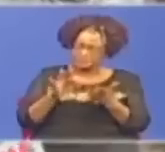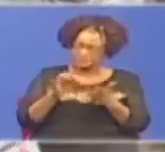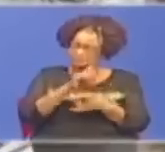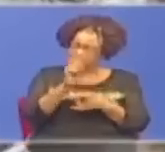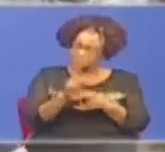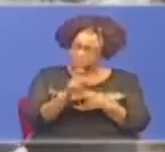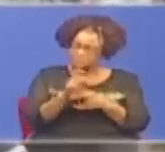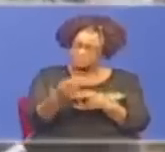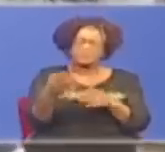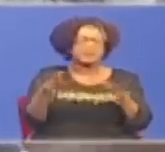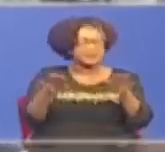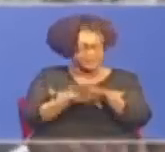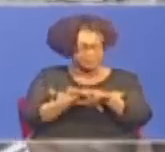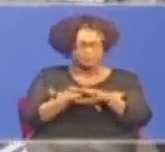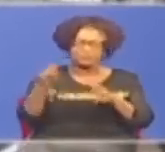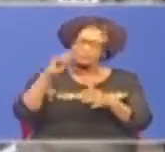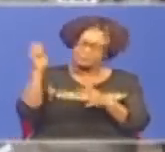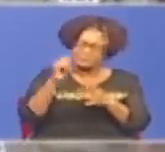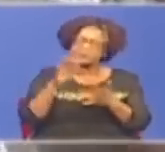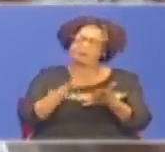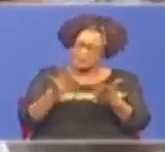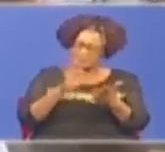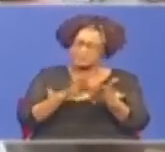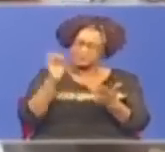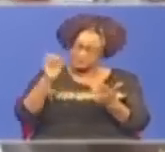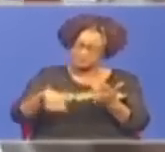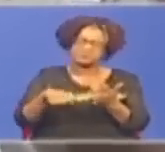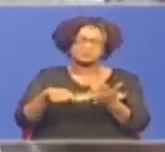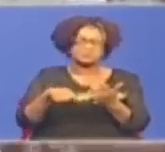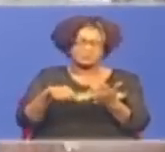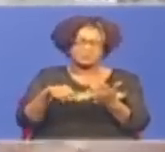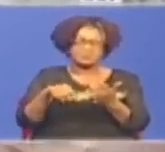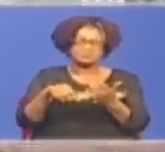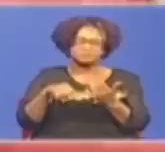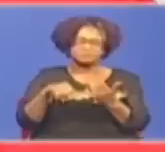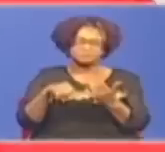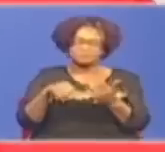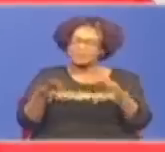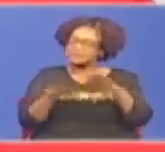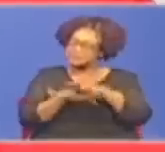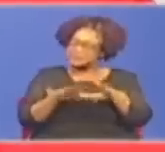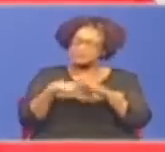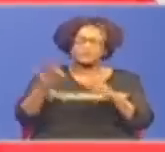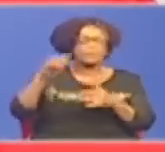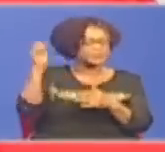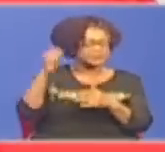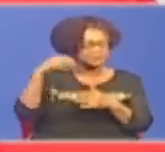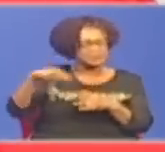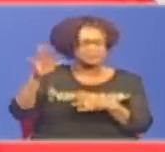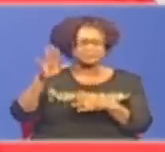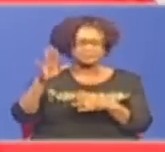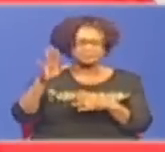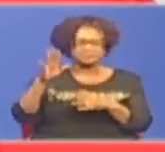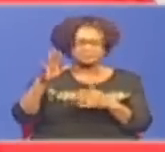deputy president is a clerk. Who should be a clerk. Sister to a president. Yani hawana hata aibu.